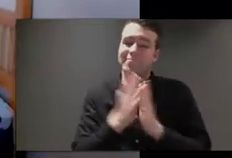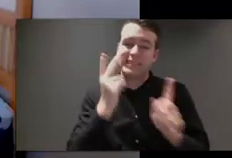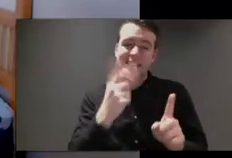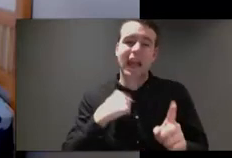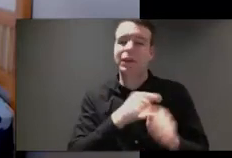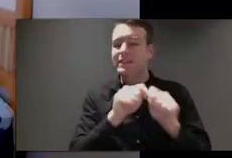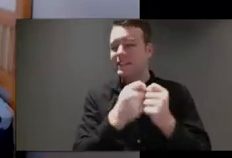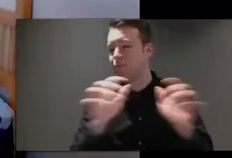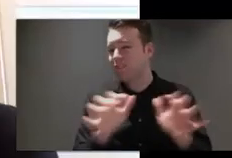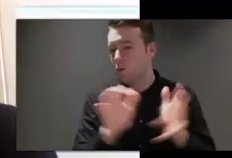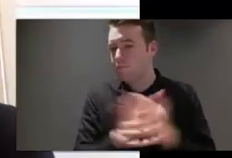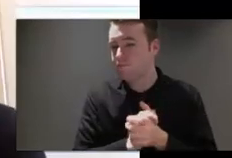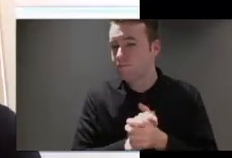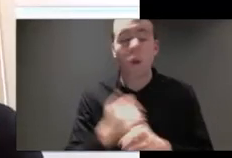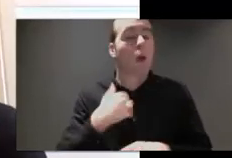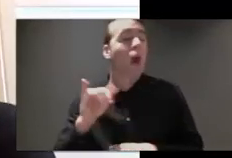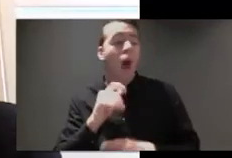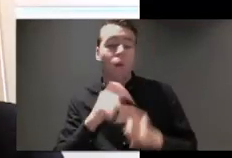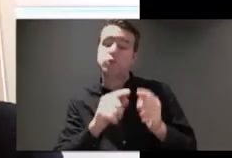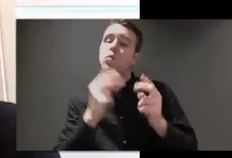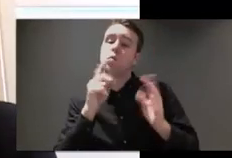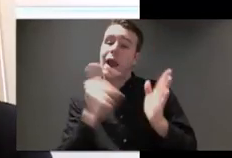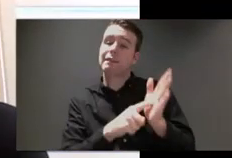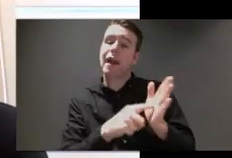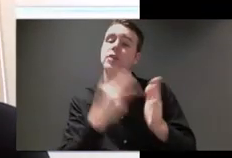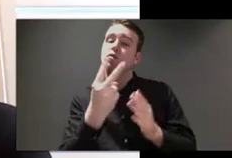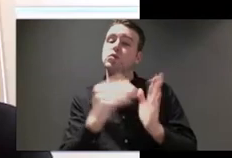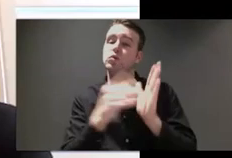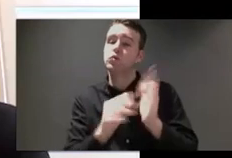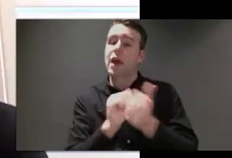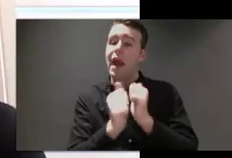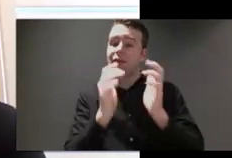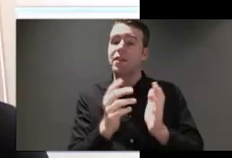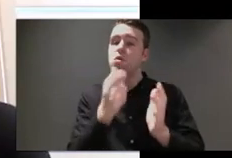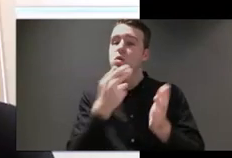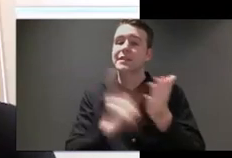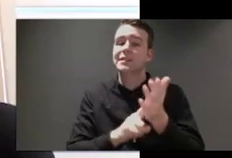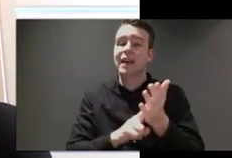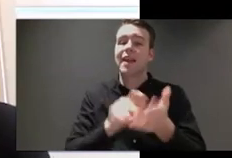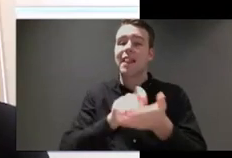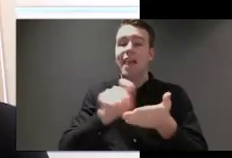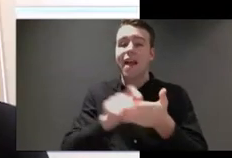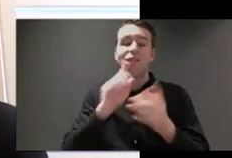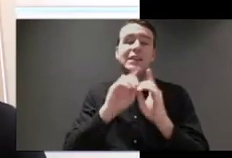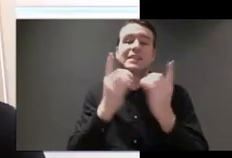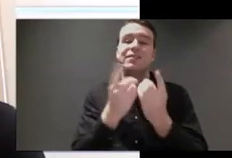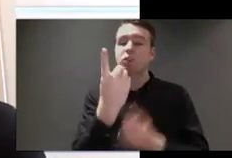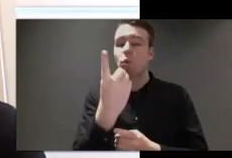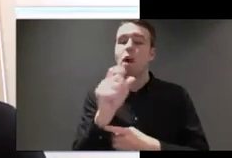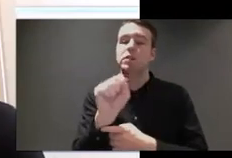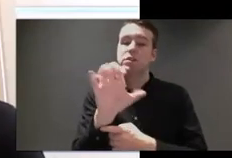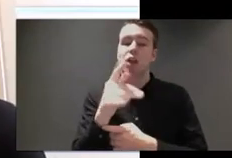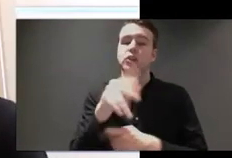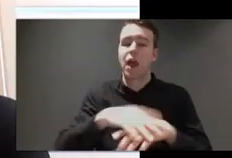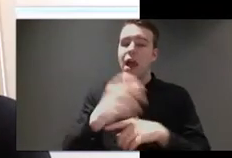perform. We would also like to recognize 2 of our student athletes who signed letters of intent for Division I scholarships on